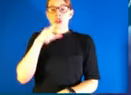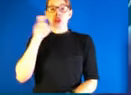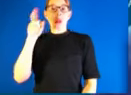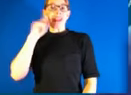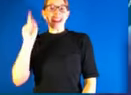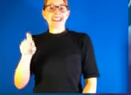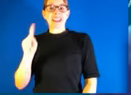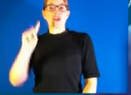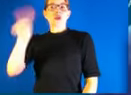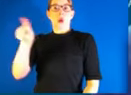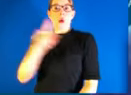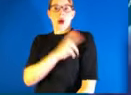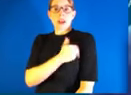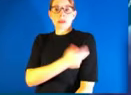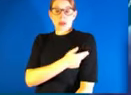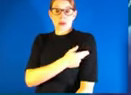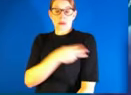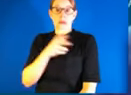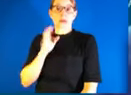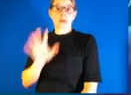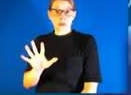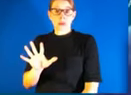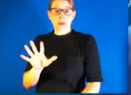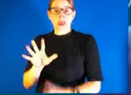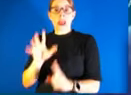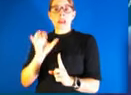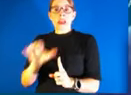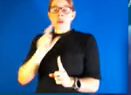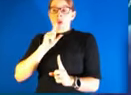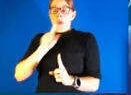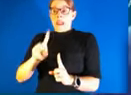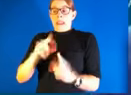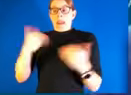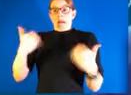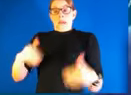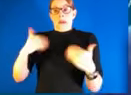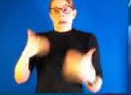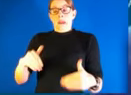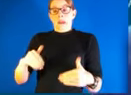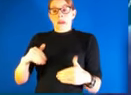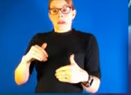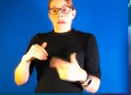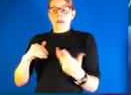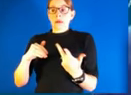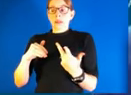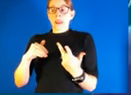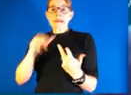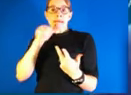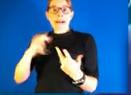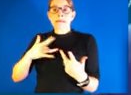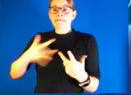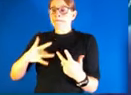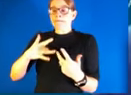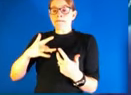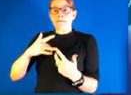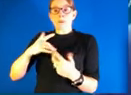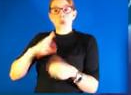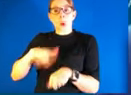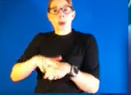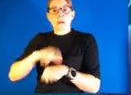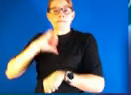the hospital. Now, that's a very provocative thing to institute. That is not the typical norm for EMS providers to provide a